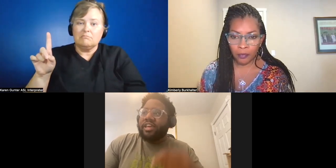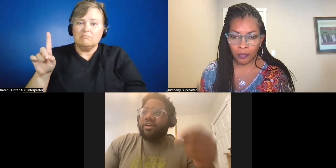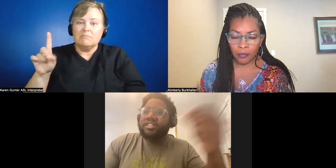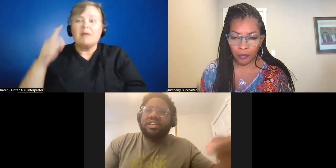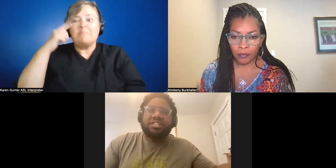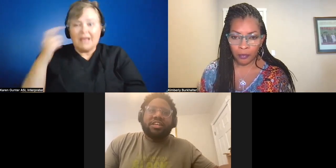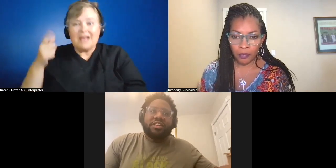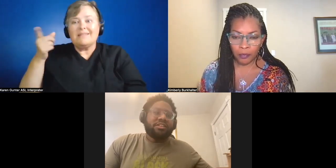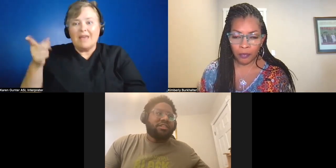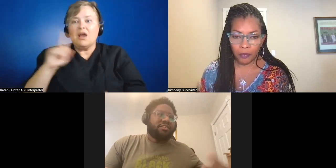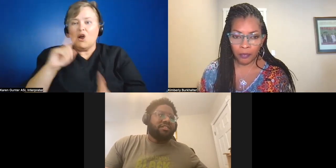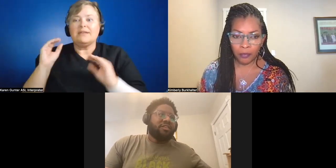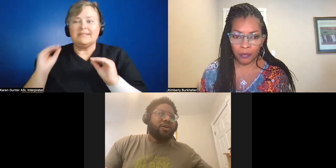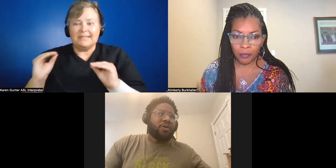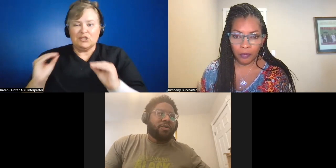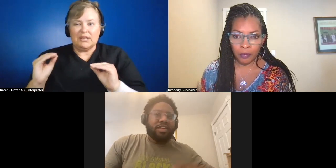because they are teaching,